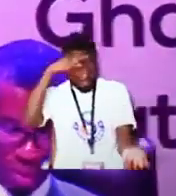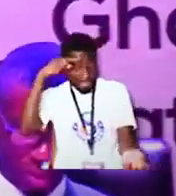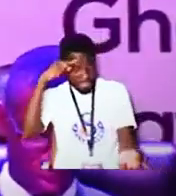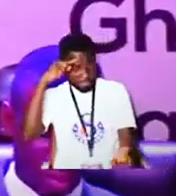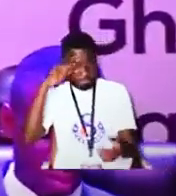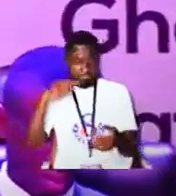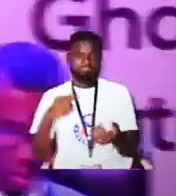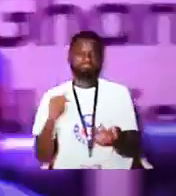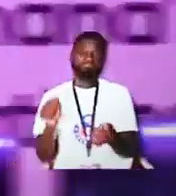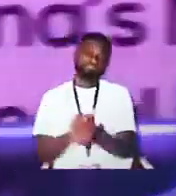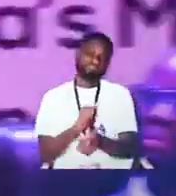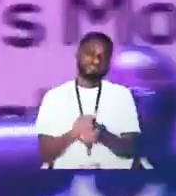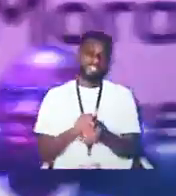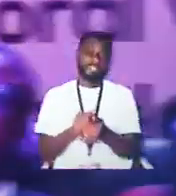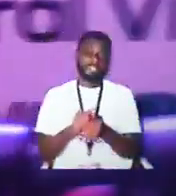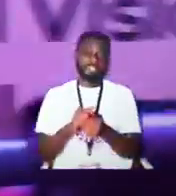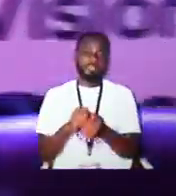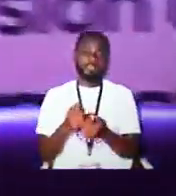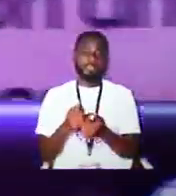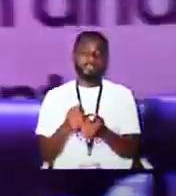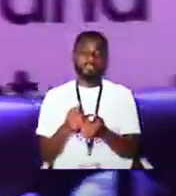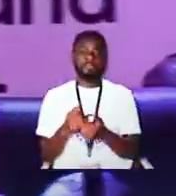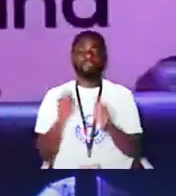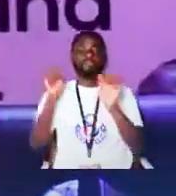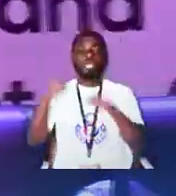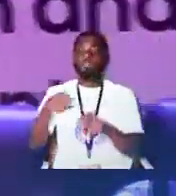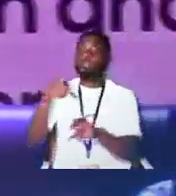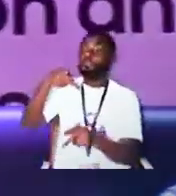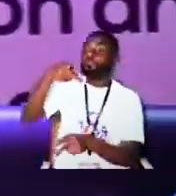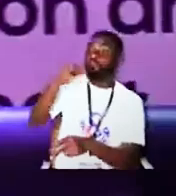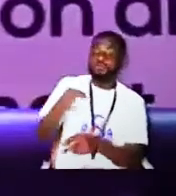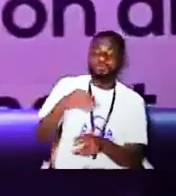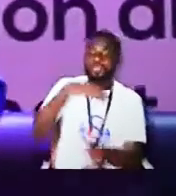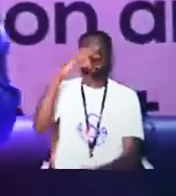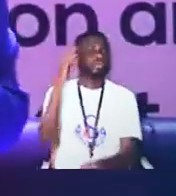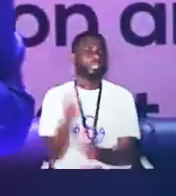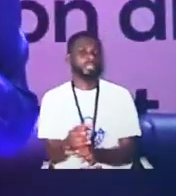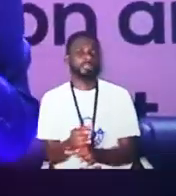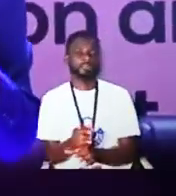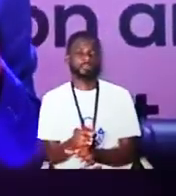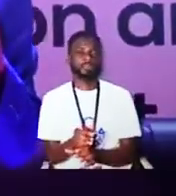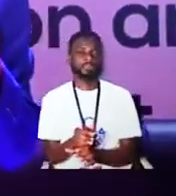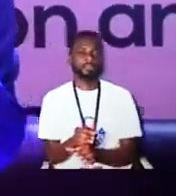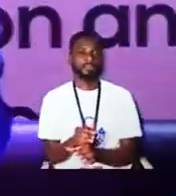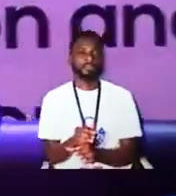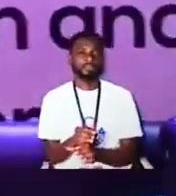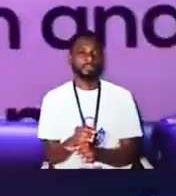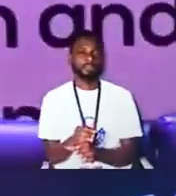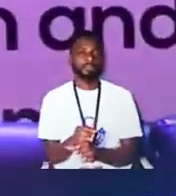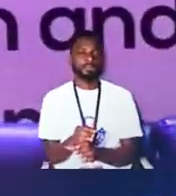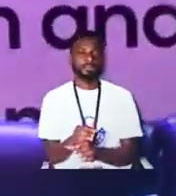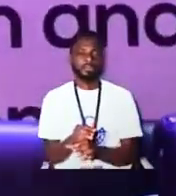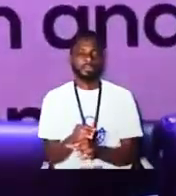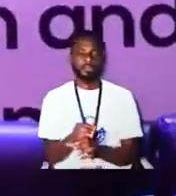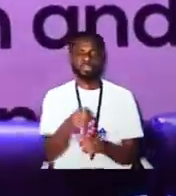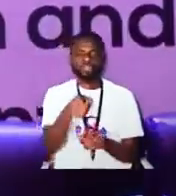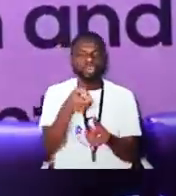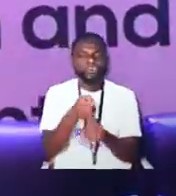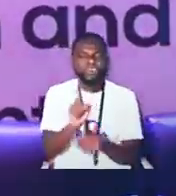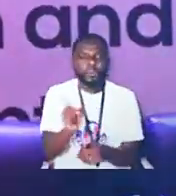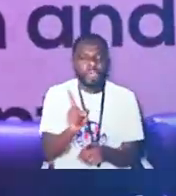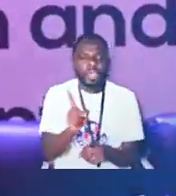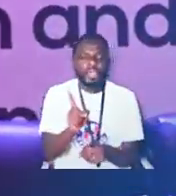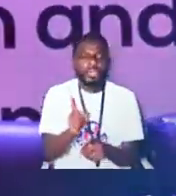don't care. You can be Dr. so-so-and-so, they really don't care. It is about where do you come from.